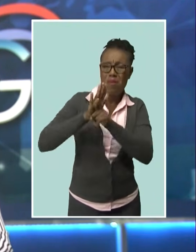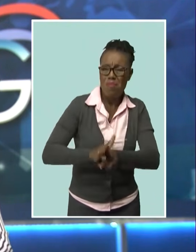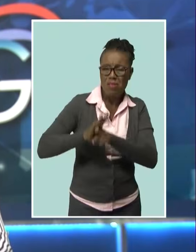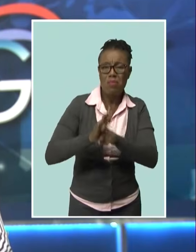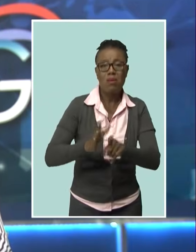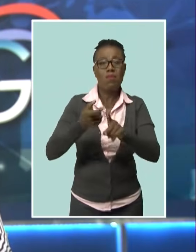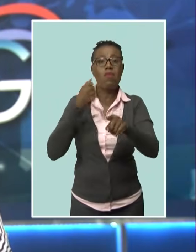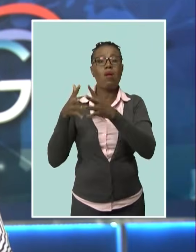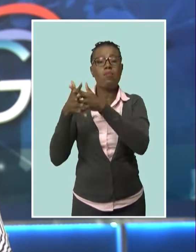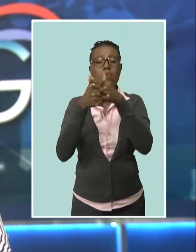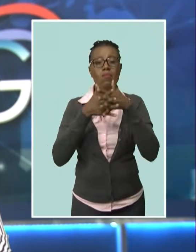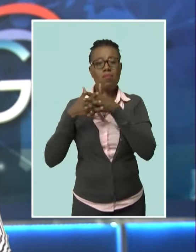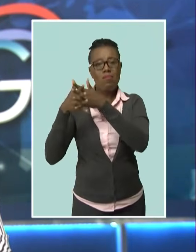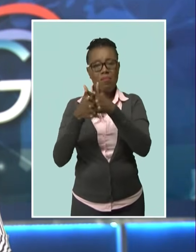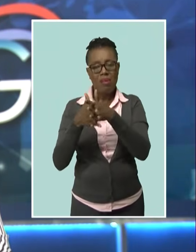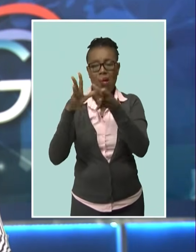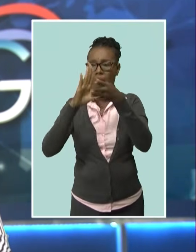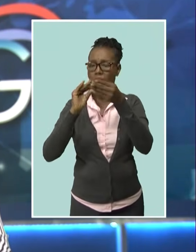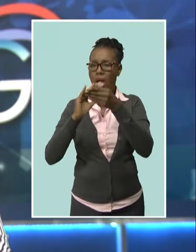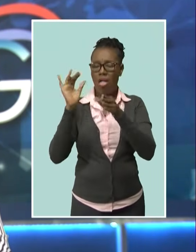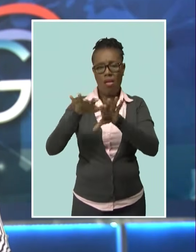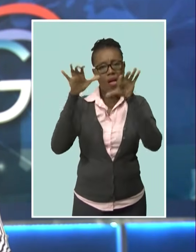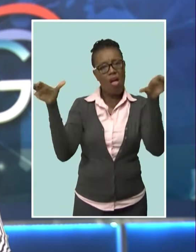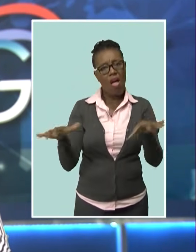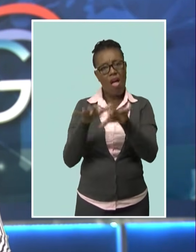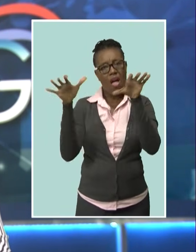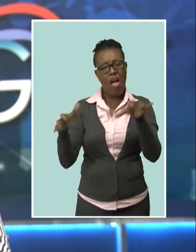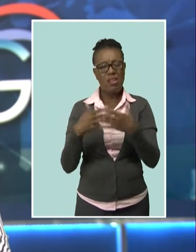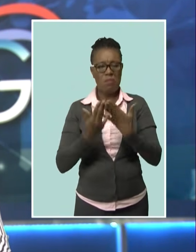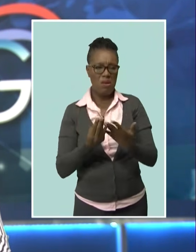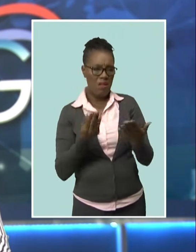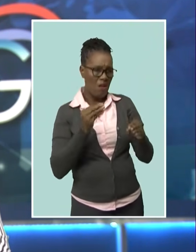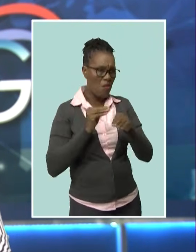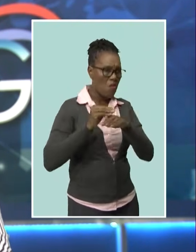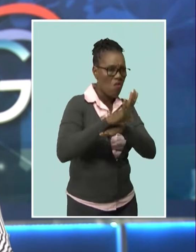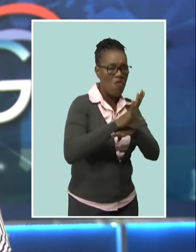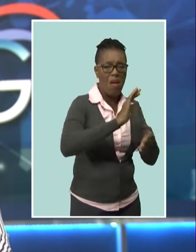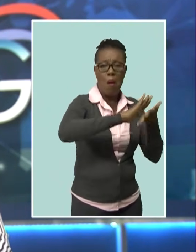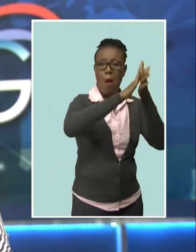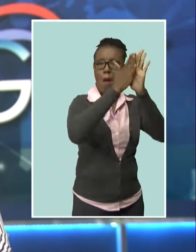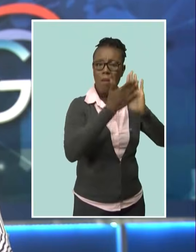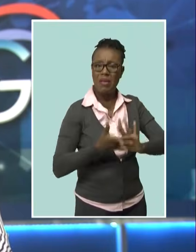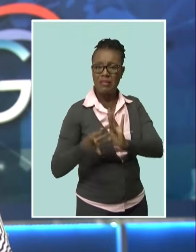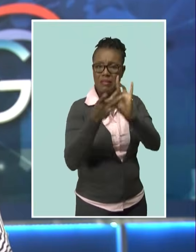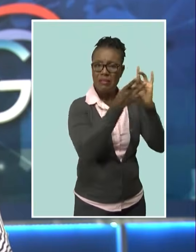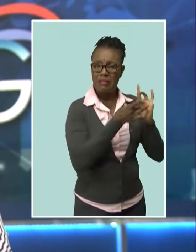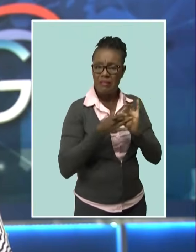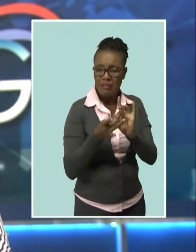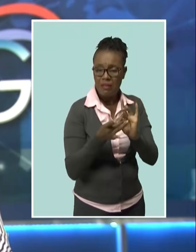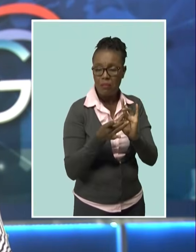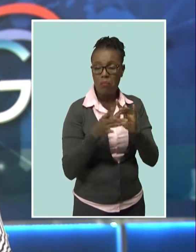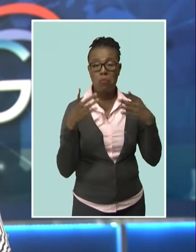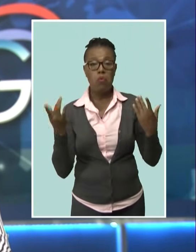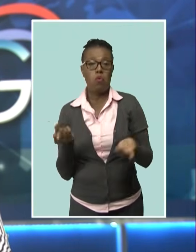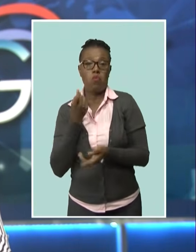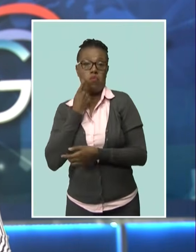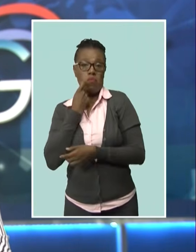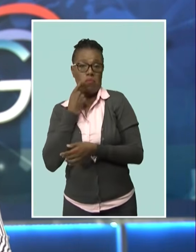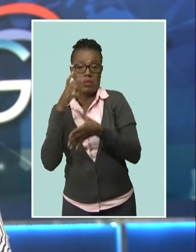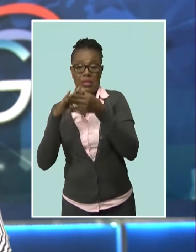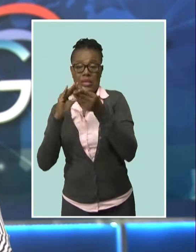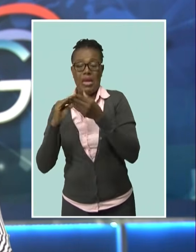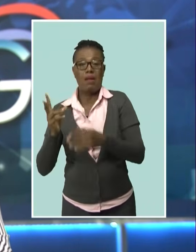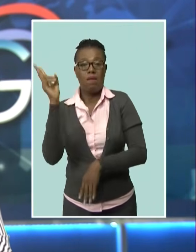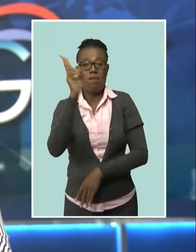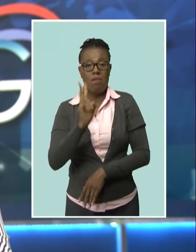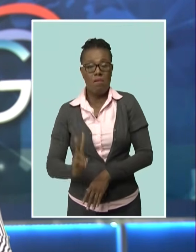States, saying such actions threaten peace and stability across the Caribbean. Speaking during a media briefing at the Venezuelan